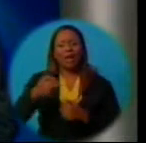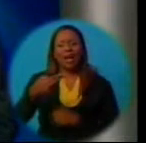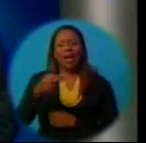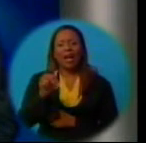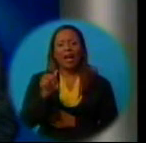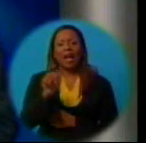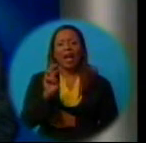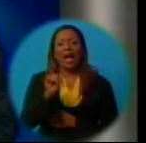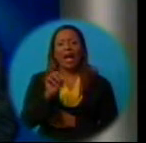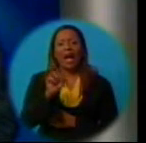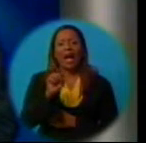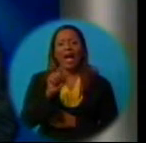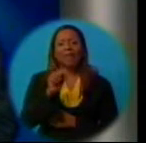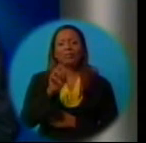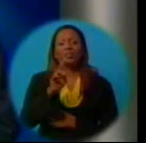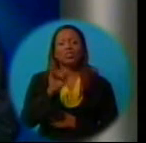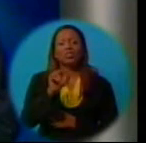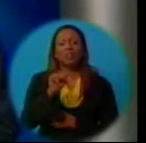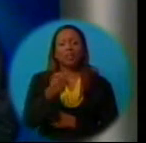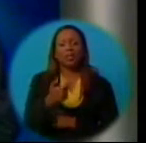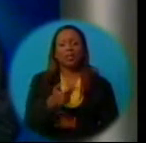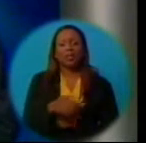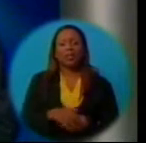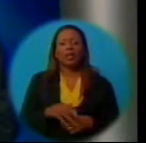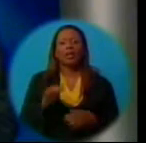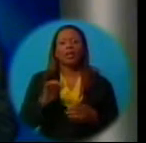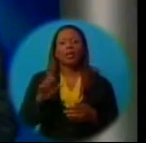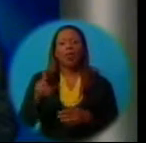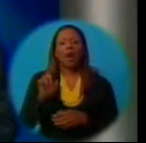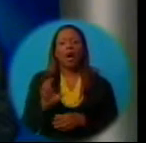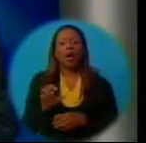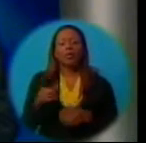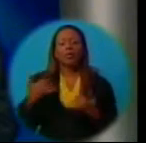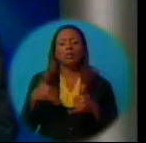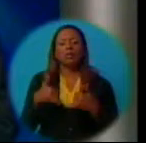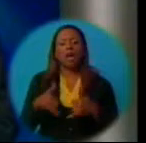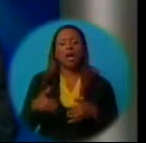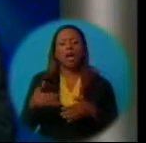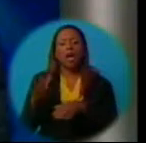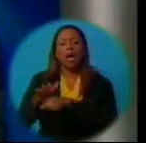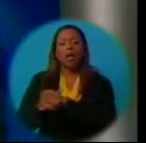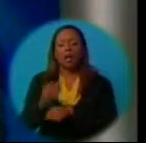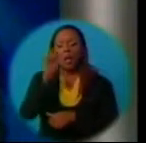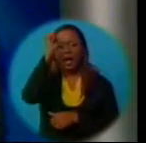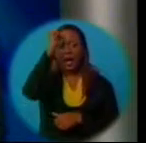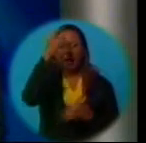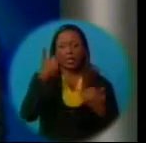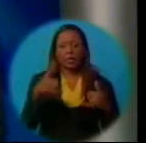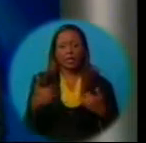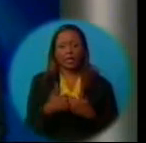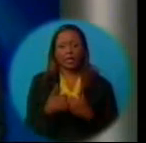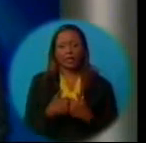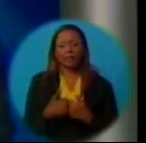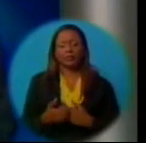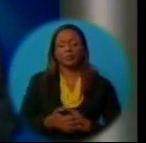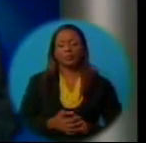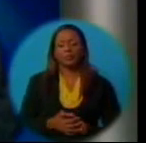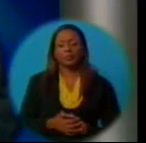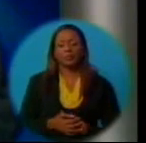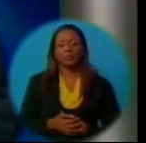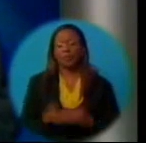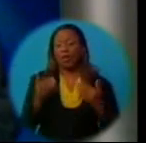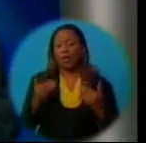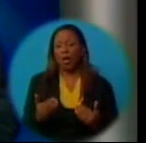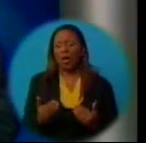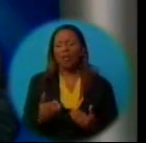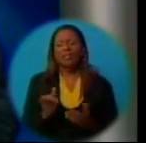problem. This is the 2000th Test match and the 100th between England and India. Now, talking about Lords,